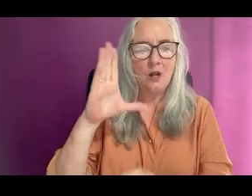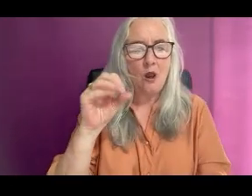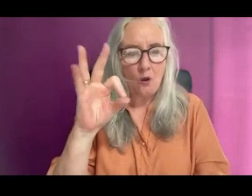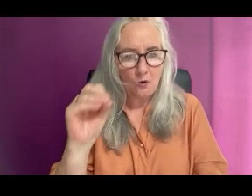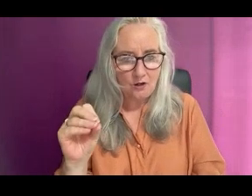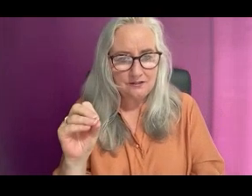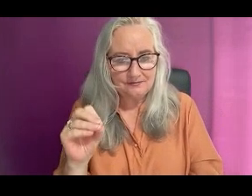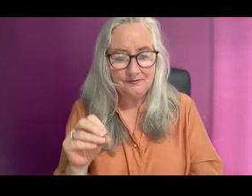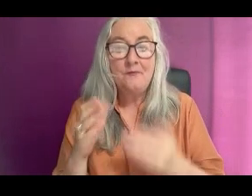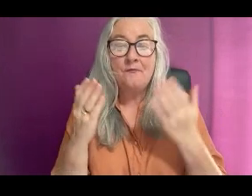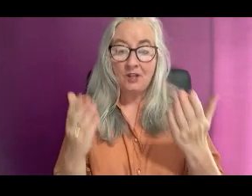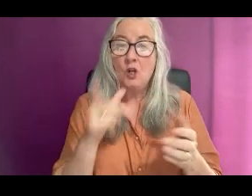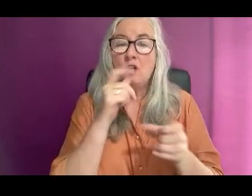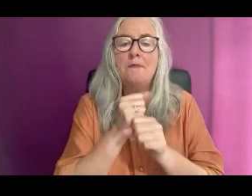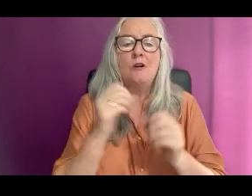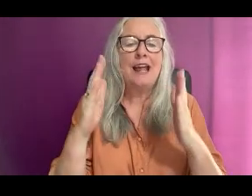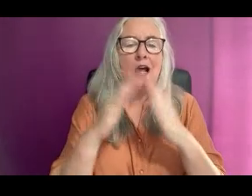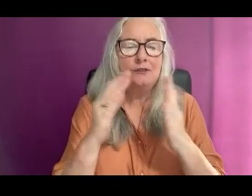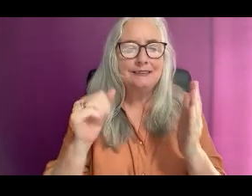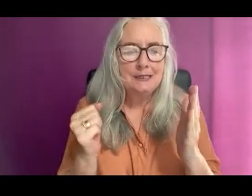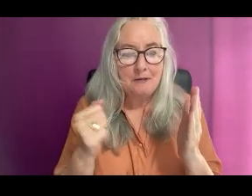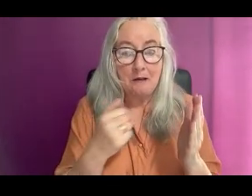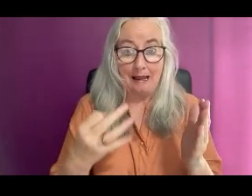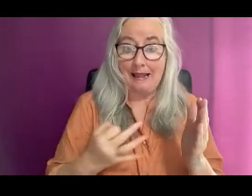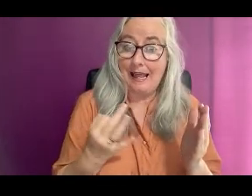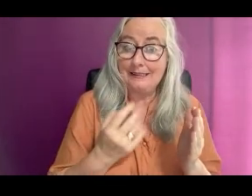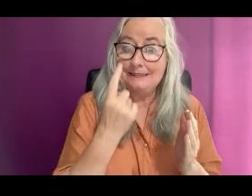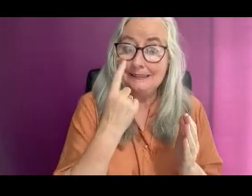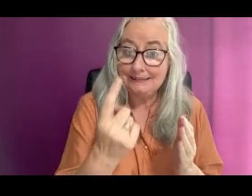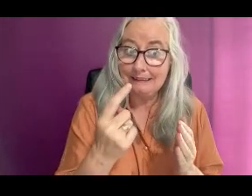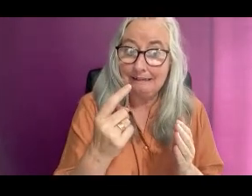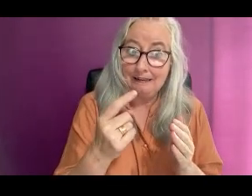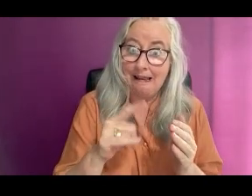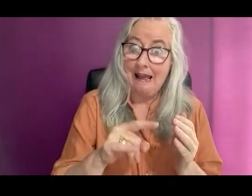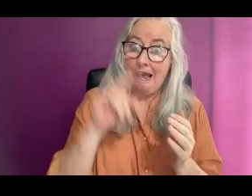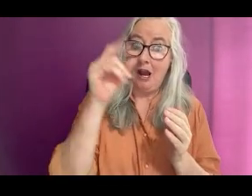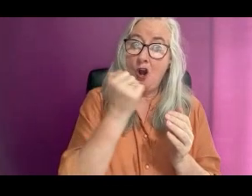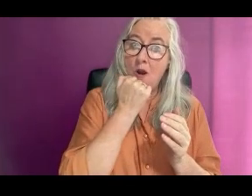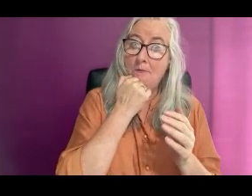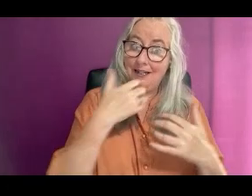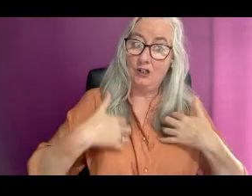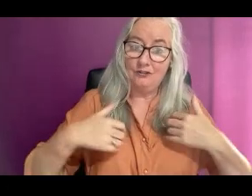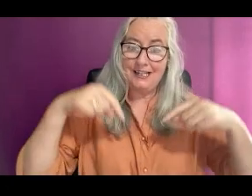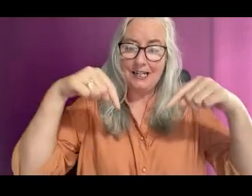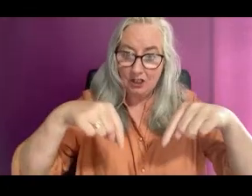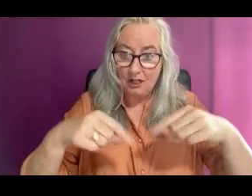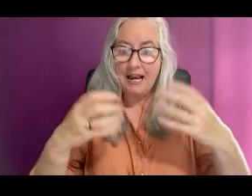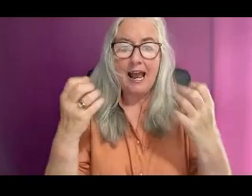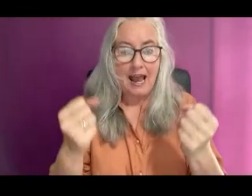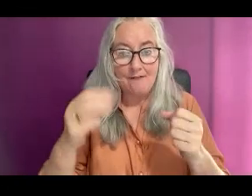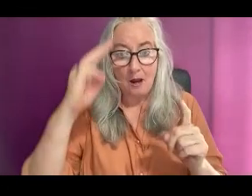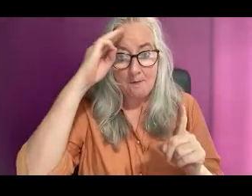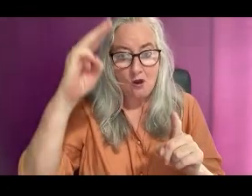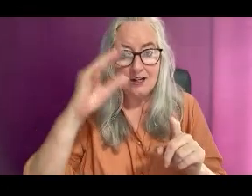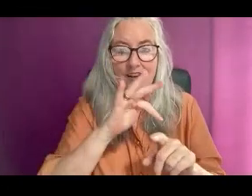of housekeeping, we are really glad to see this high interest for the session. In the room, we really have employers from